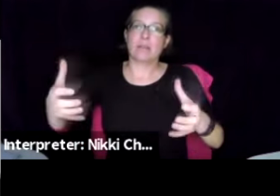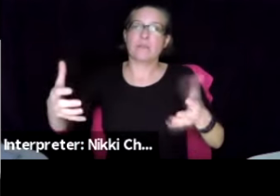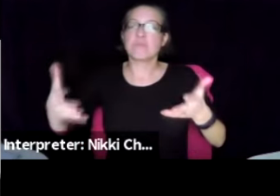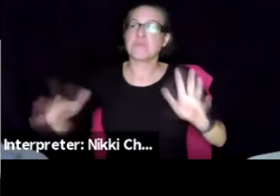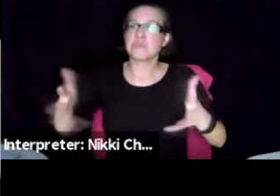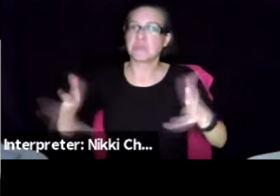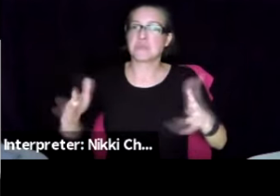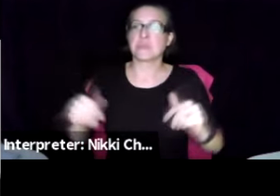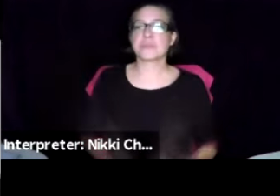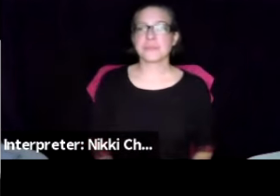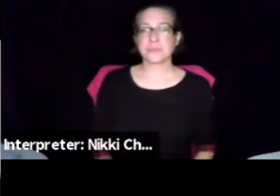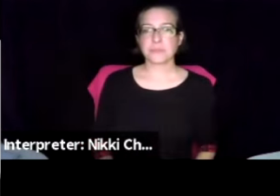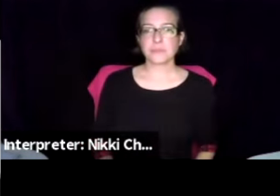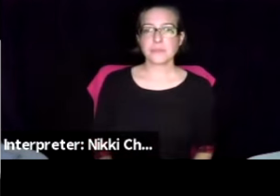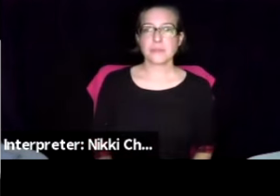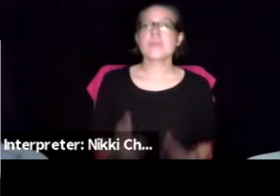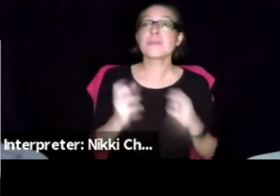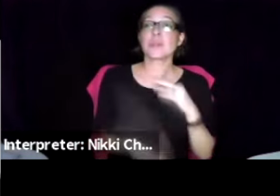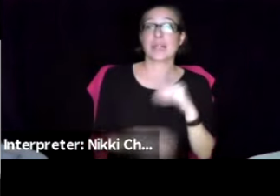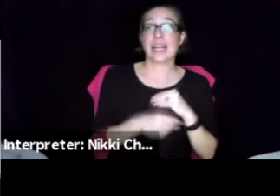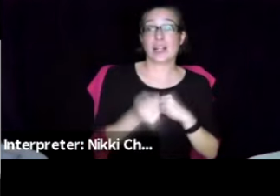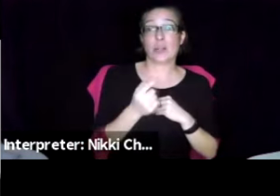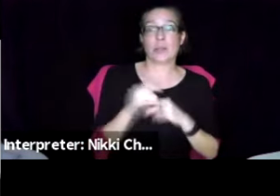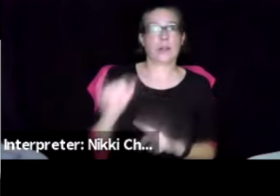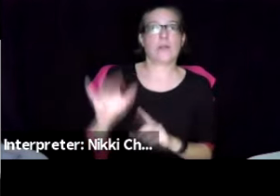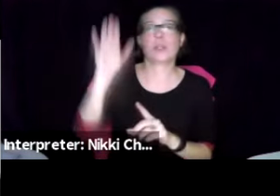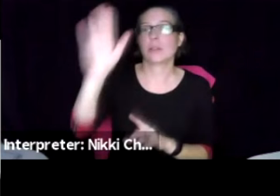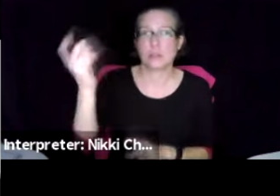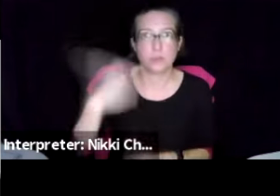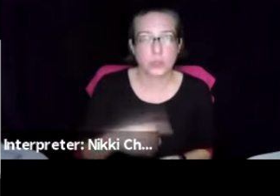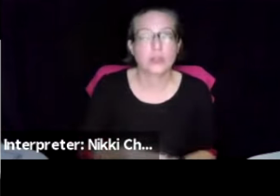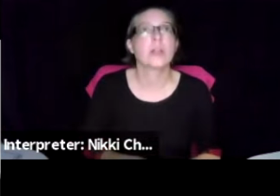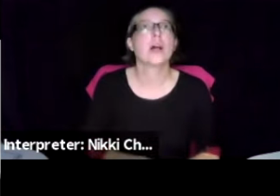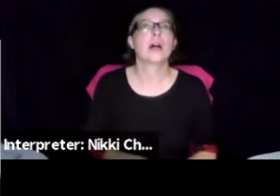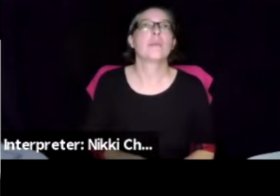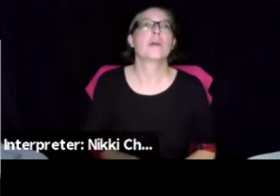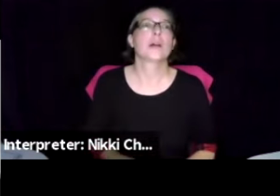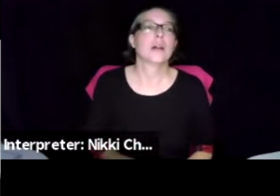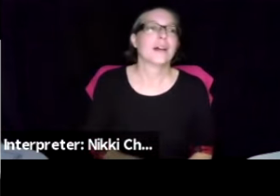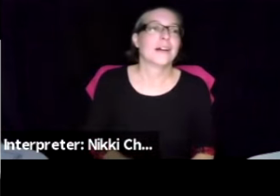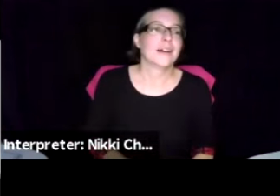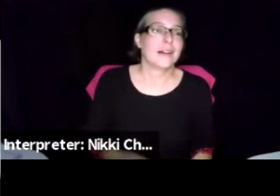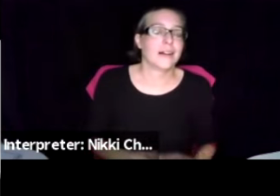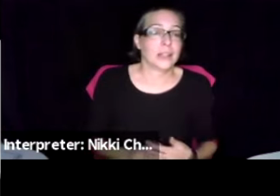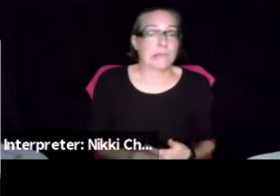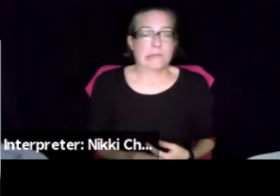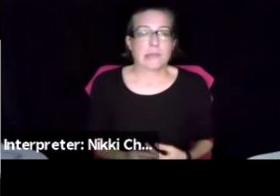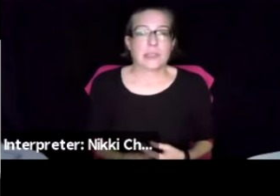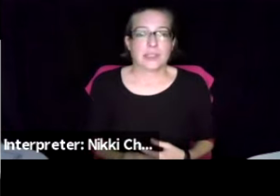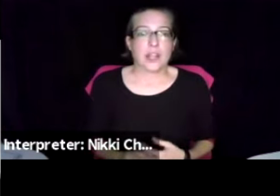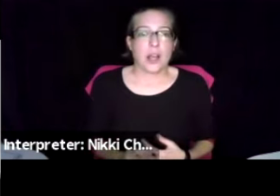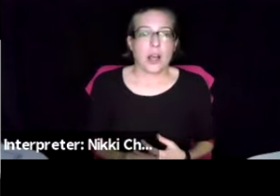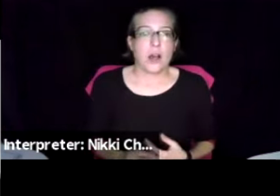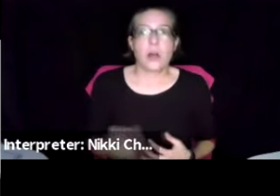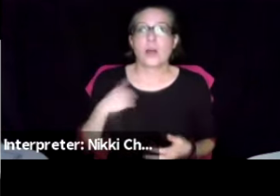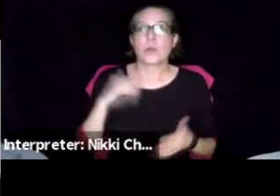I just wanted to add a little bit. That's a awesome question. So we actually got all the way we're almost at the